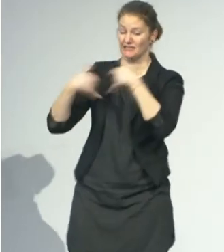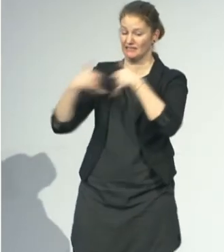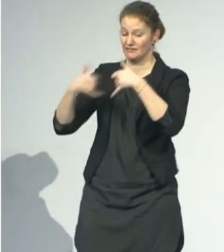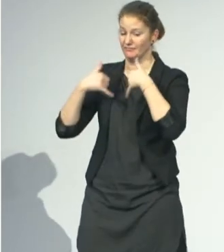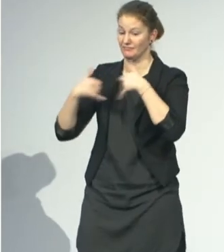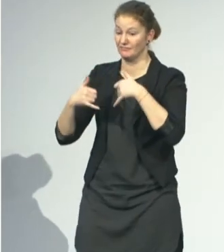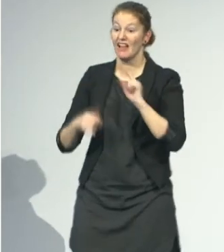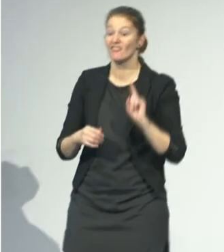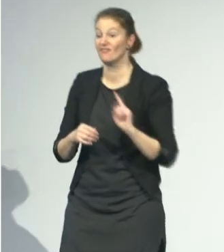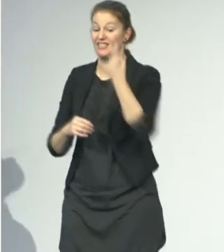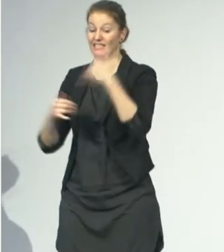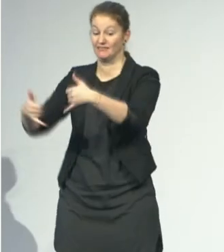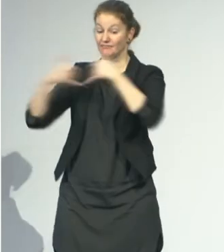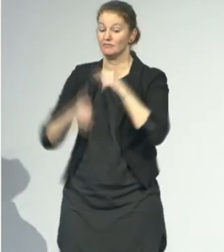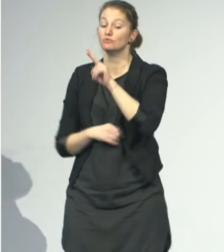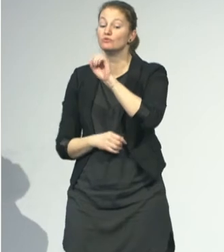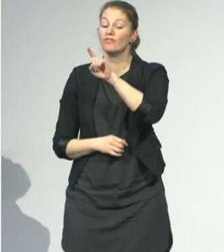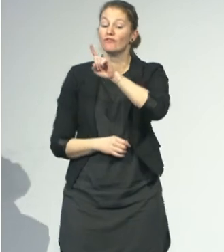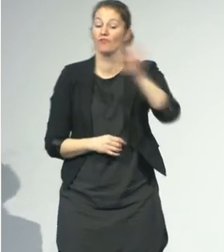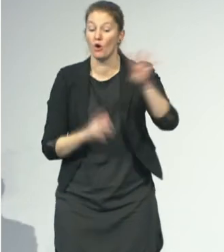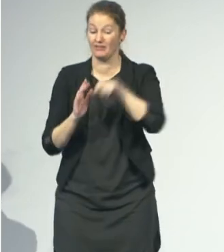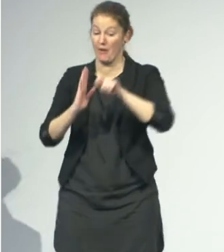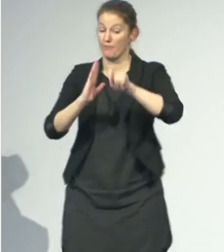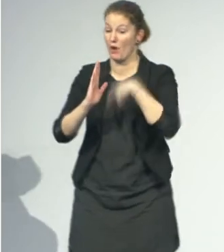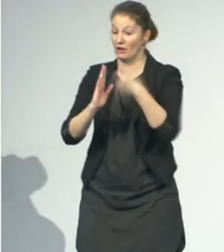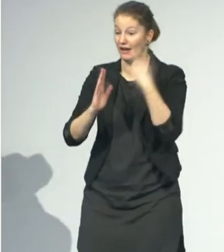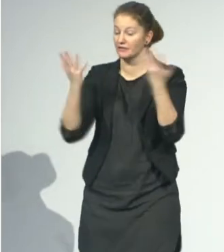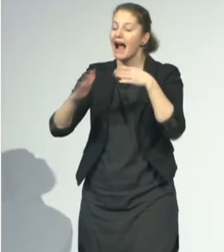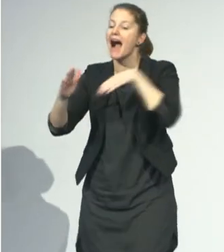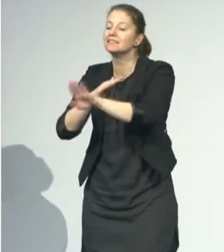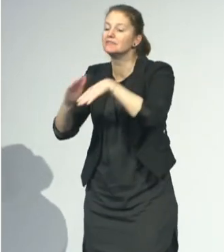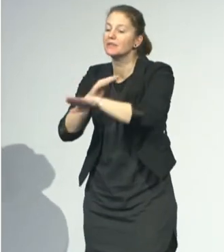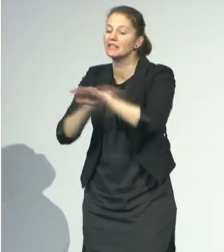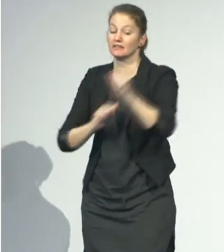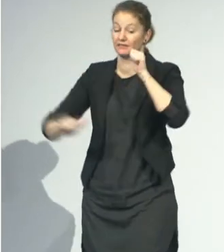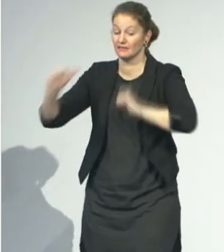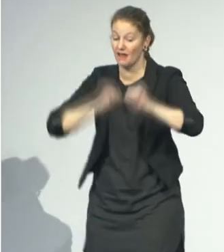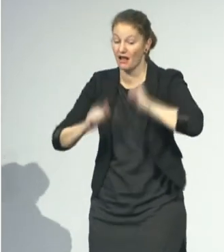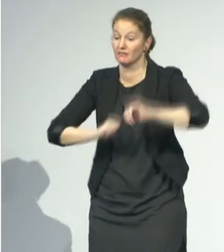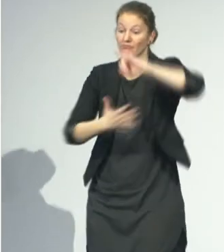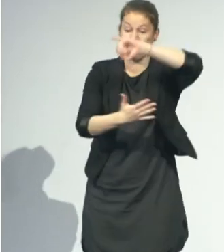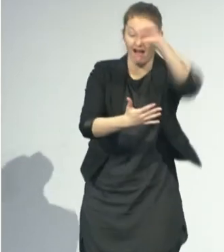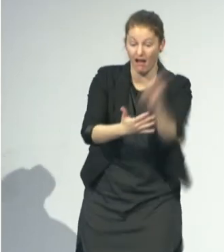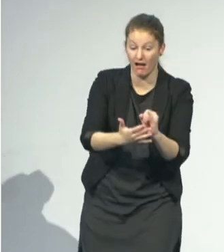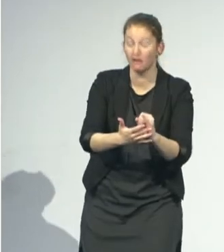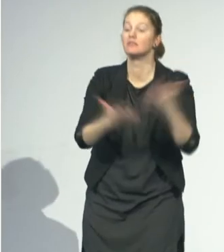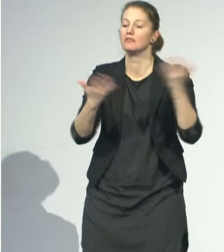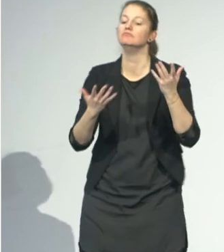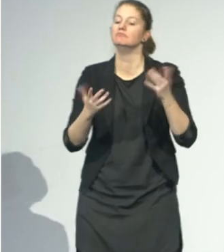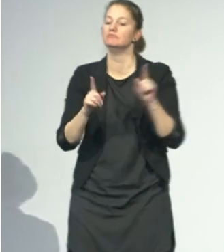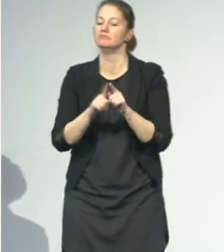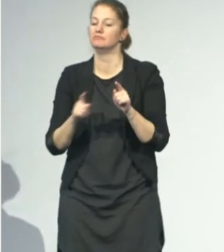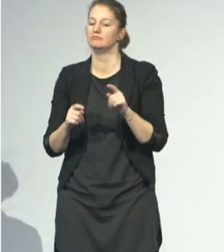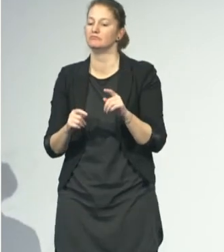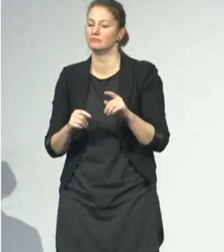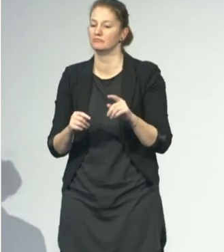This project started in 2003. It was created by my daughter when she was studying drama in